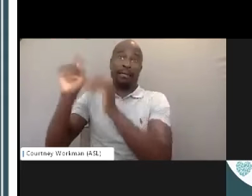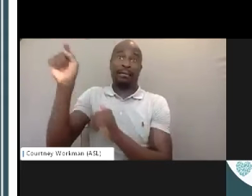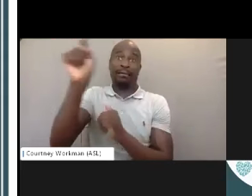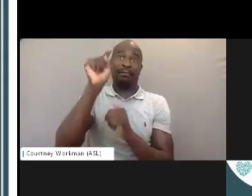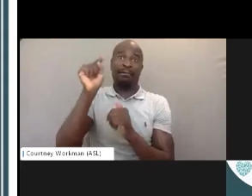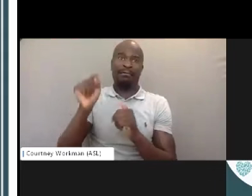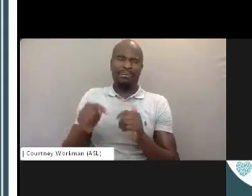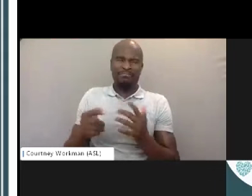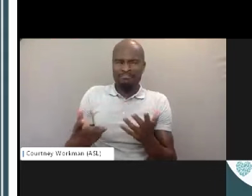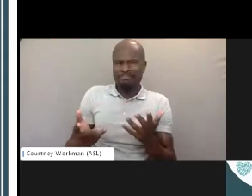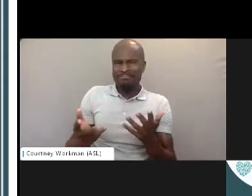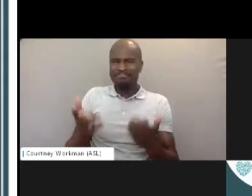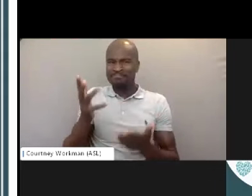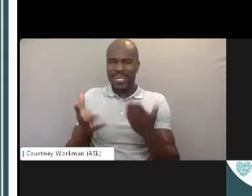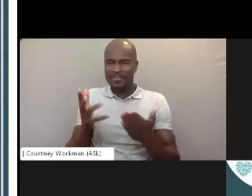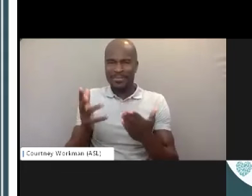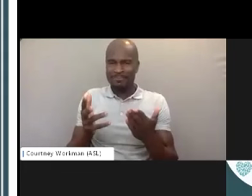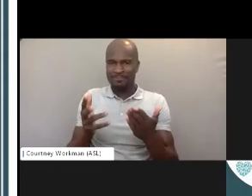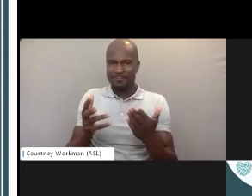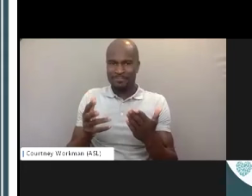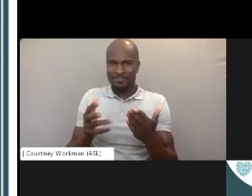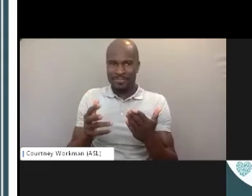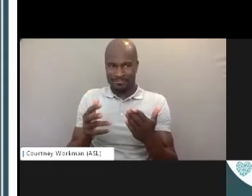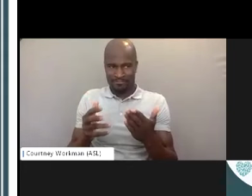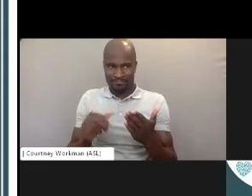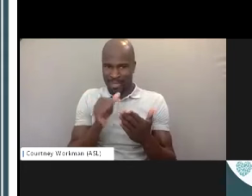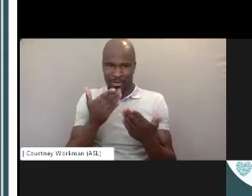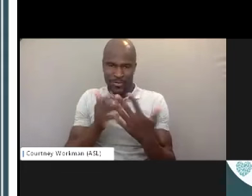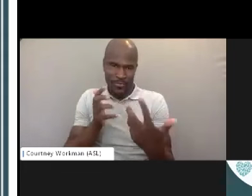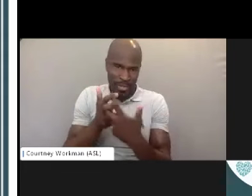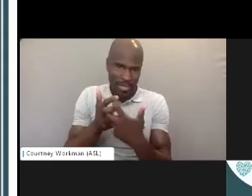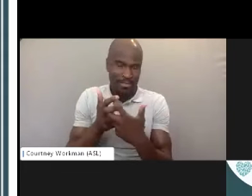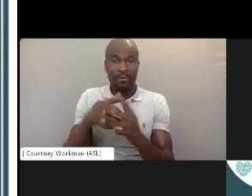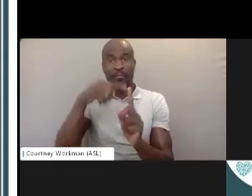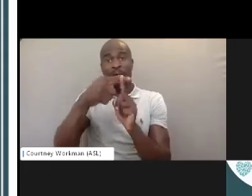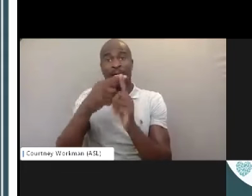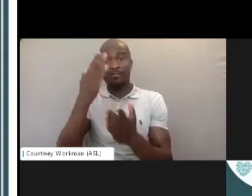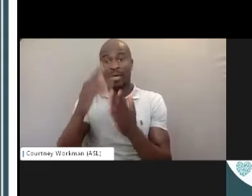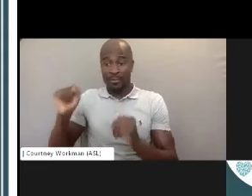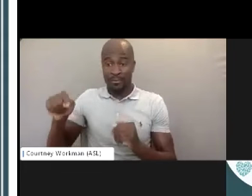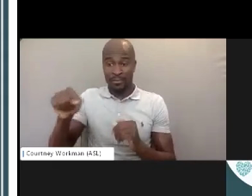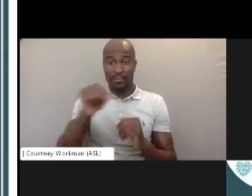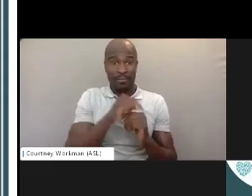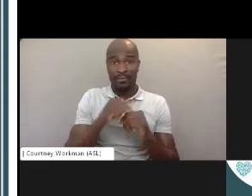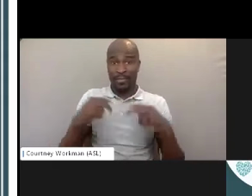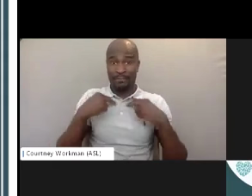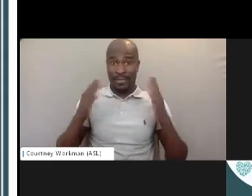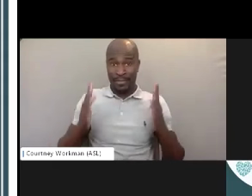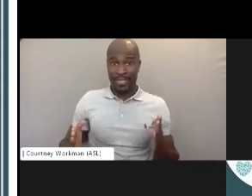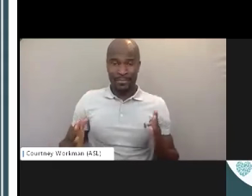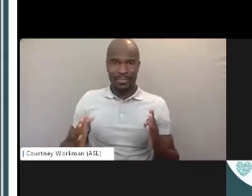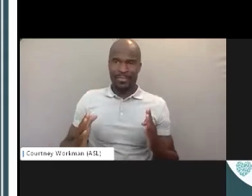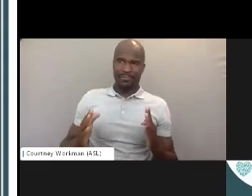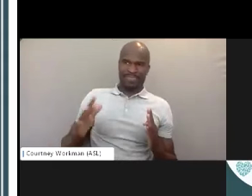received. And it might not be what the victims need. They really need trusted providers that know them and know their community and what they're needing.